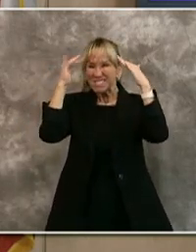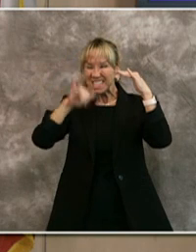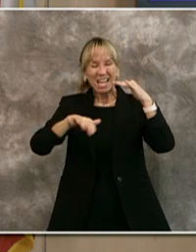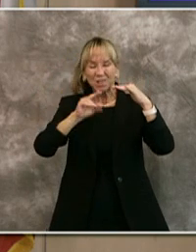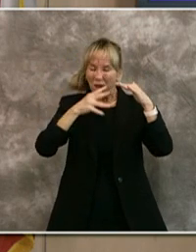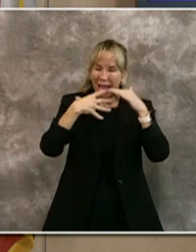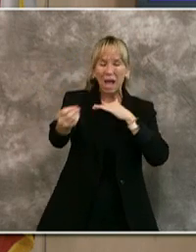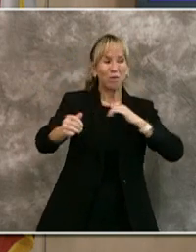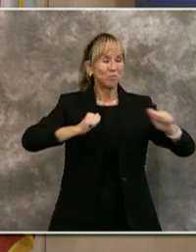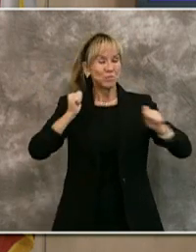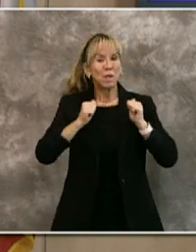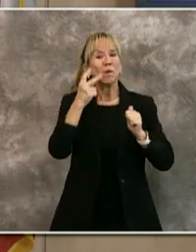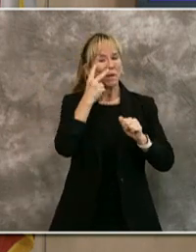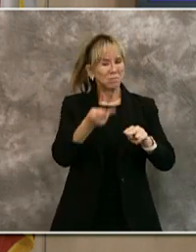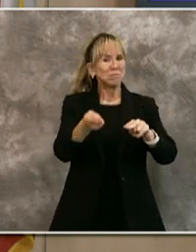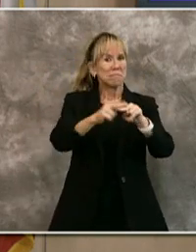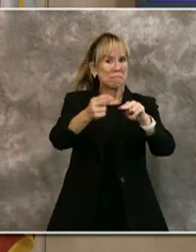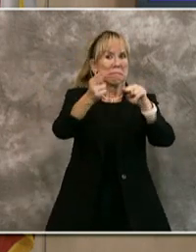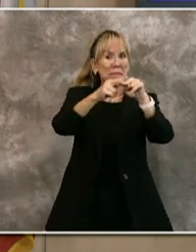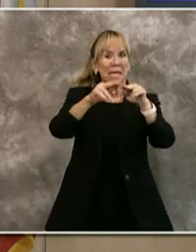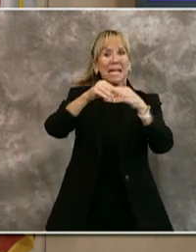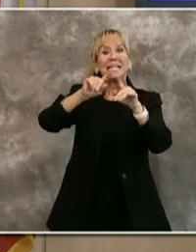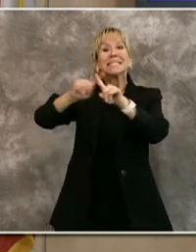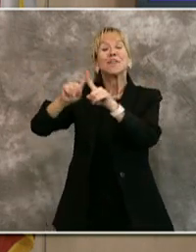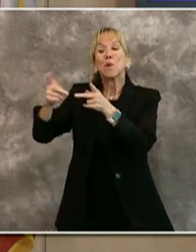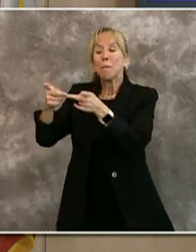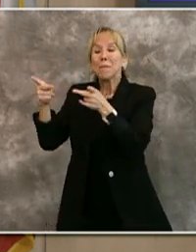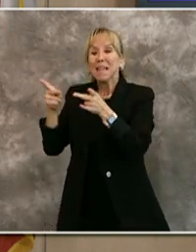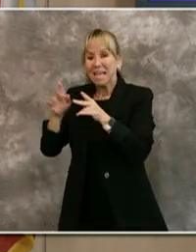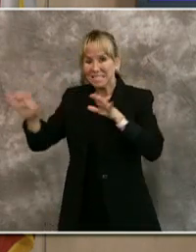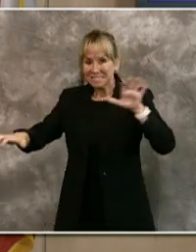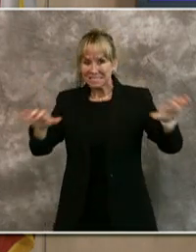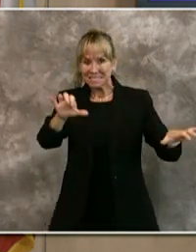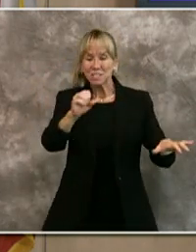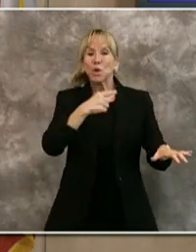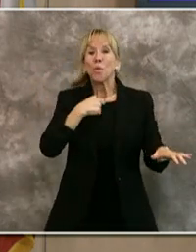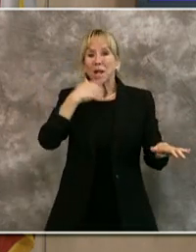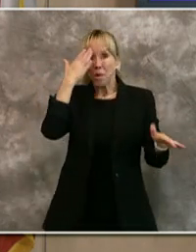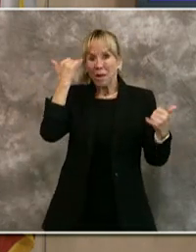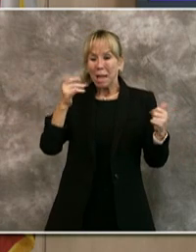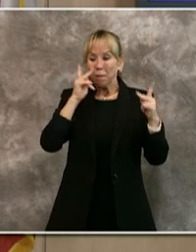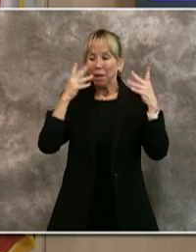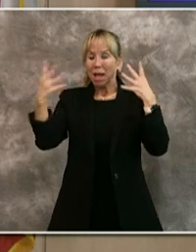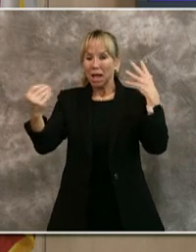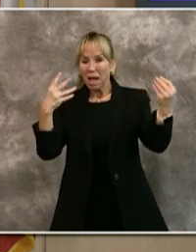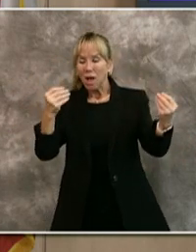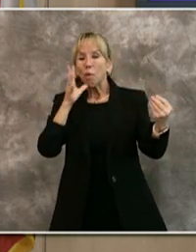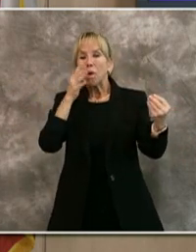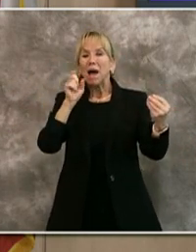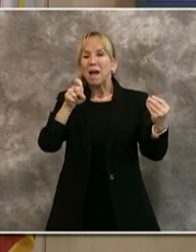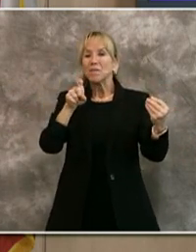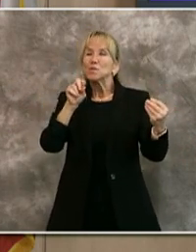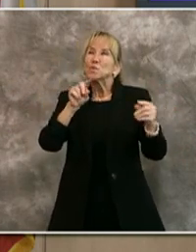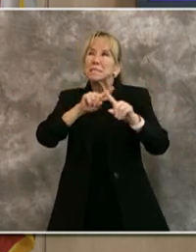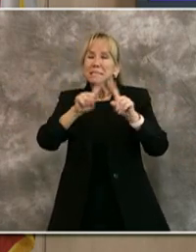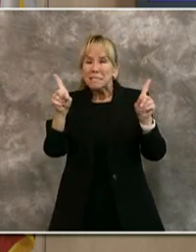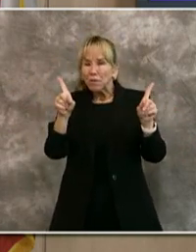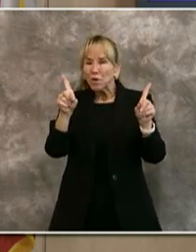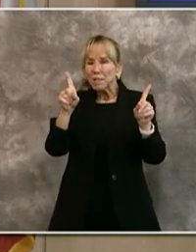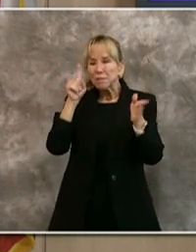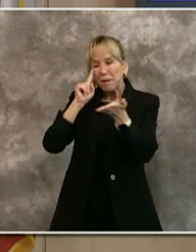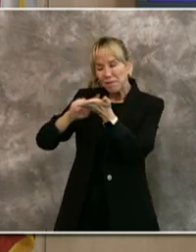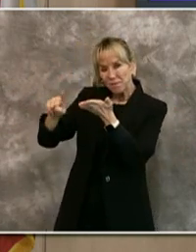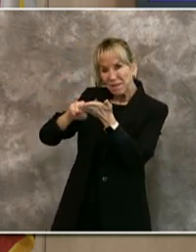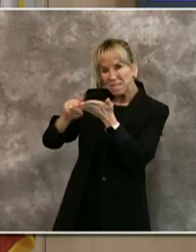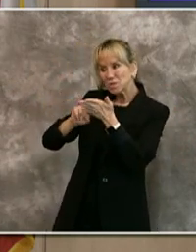it's generating a lot more potential places for us to investigate. We do some cross-matching of